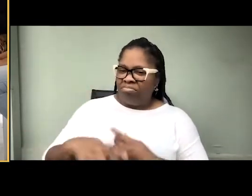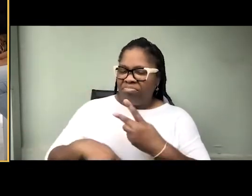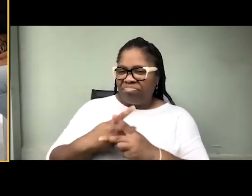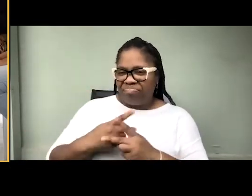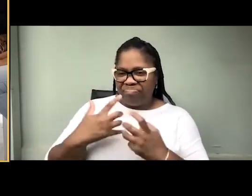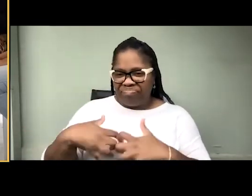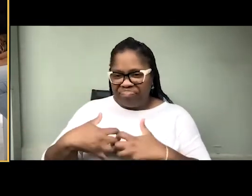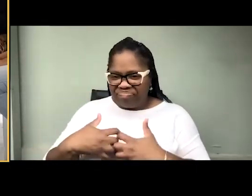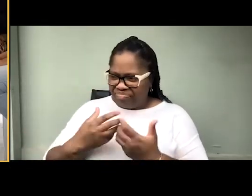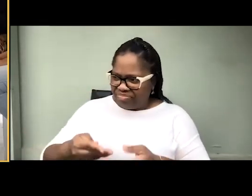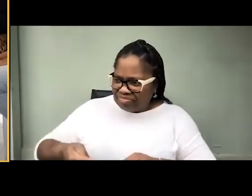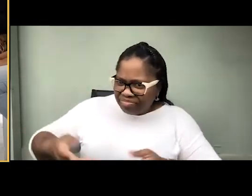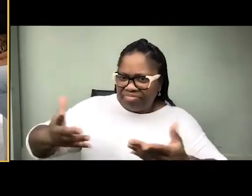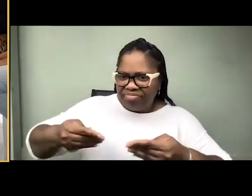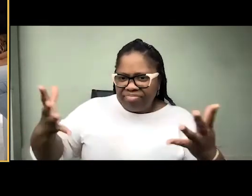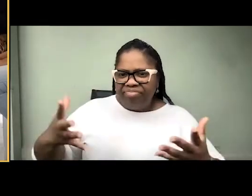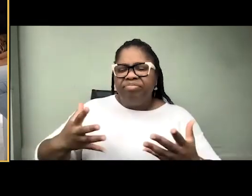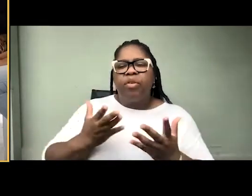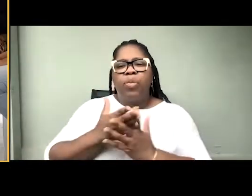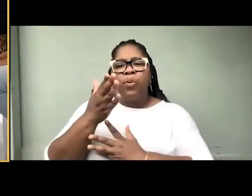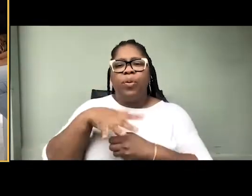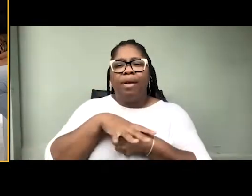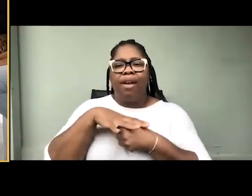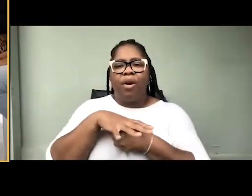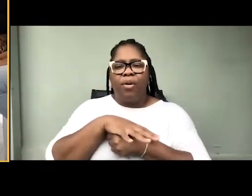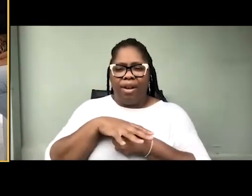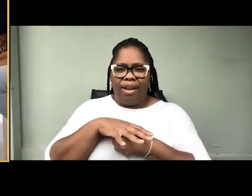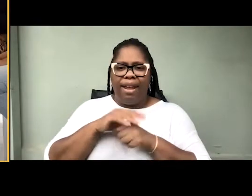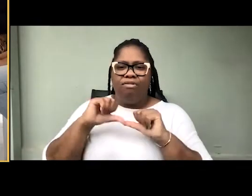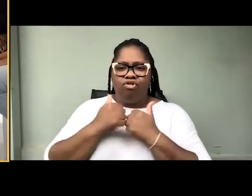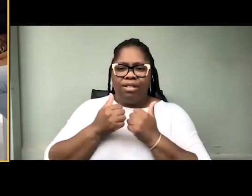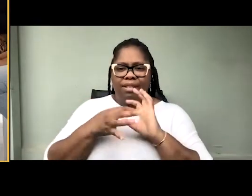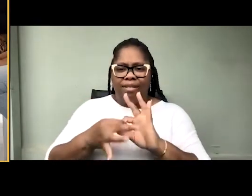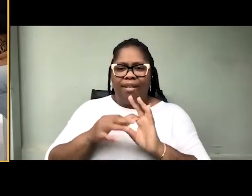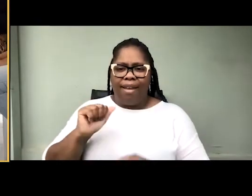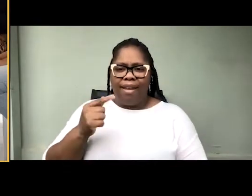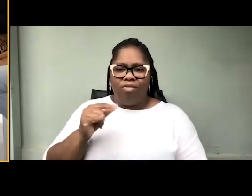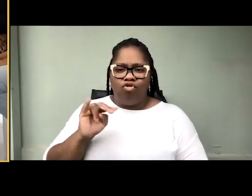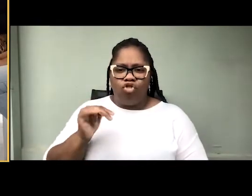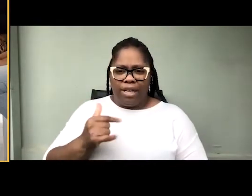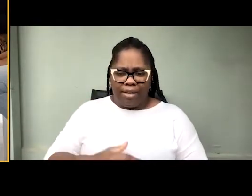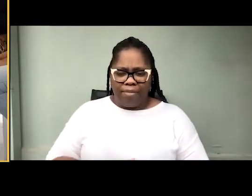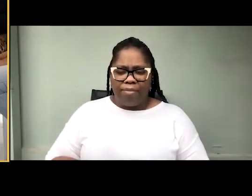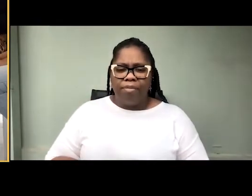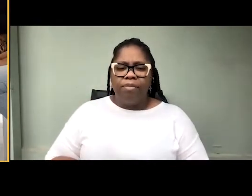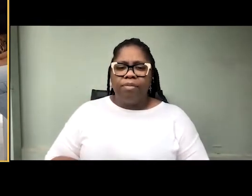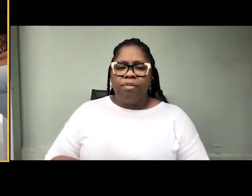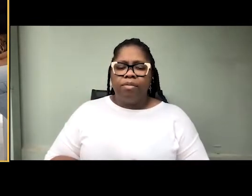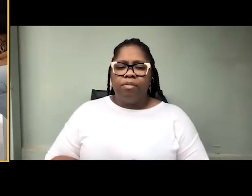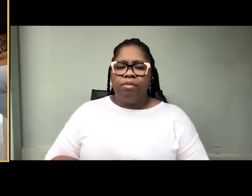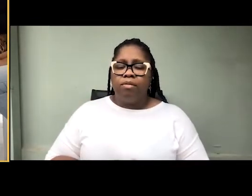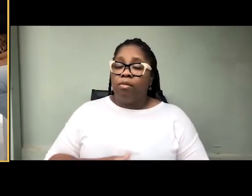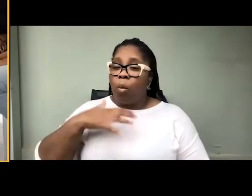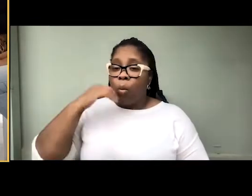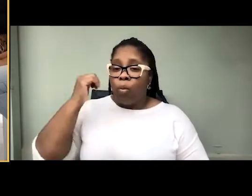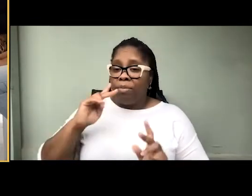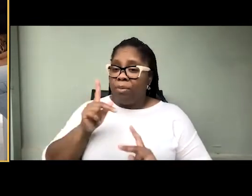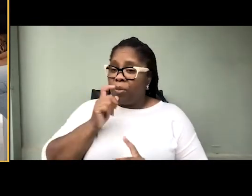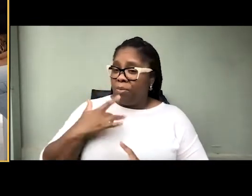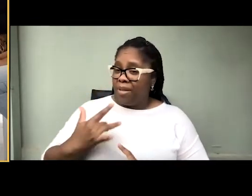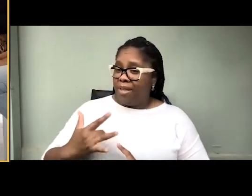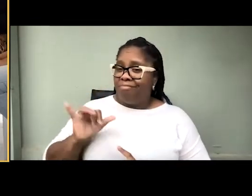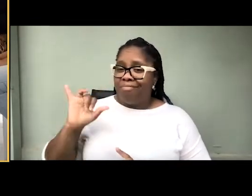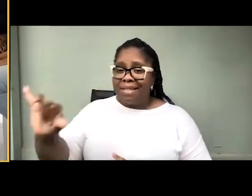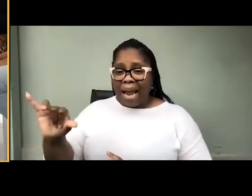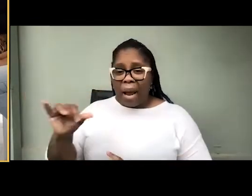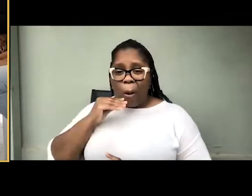area agencies on aging, so that a lot of these older adults who in particular have been staying at home to stay safe